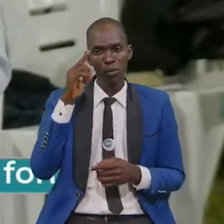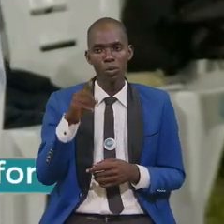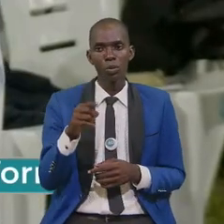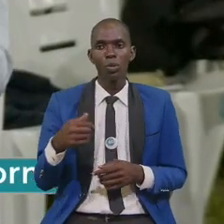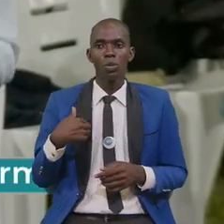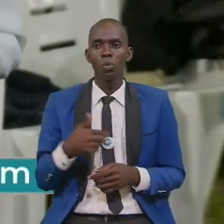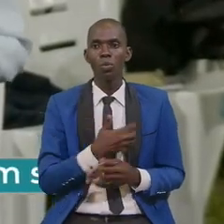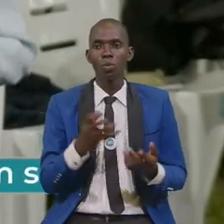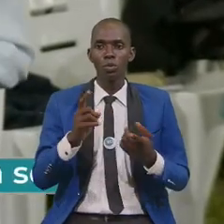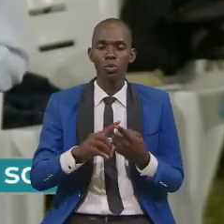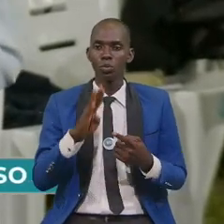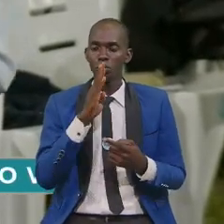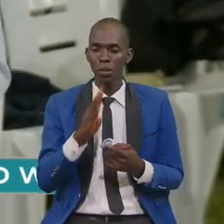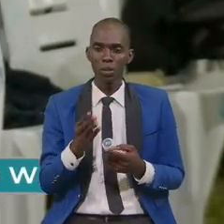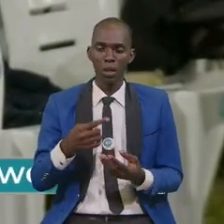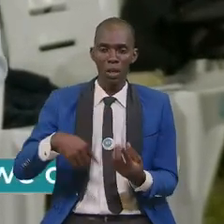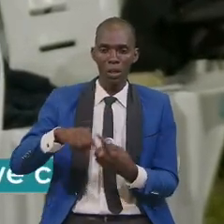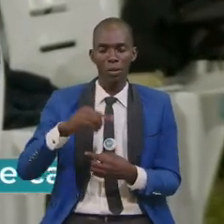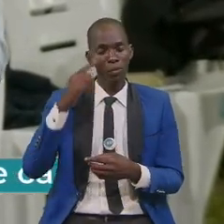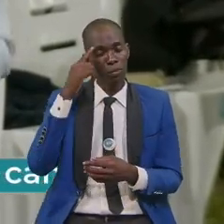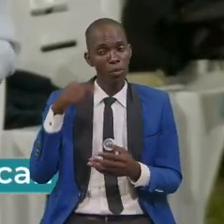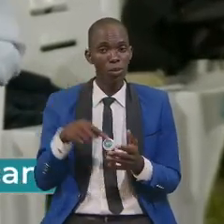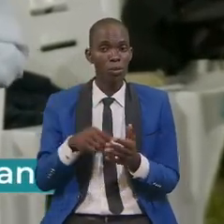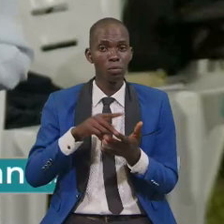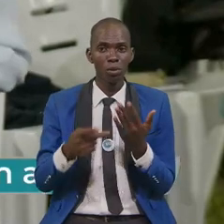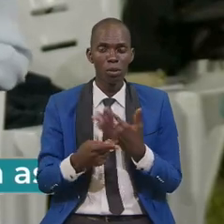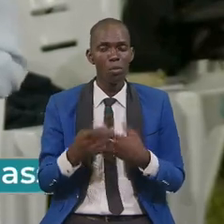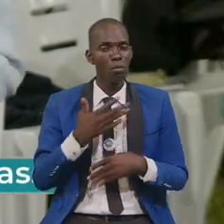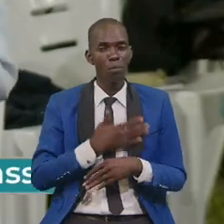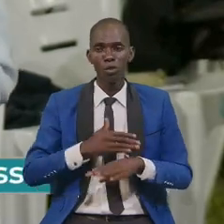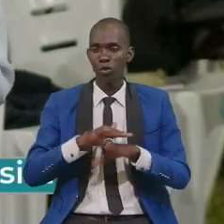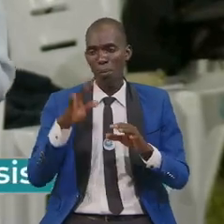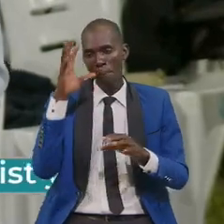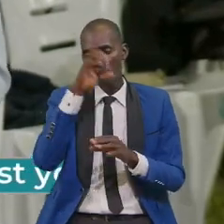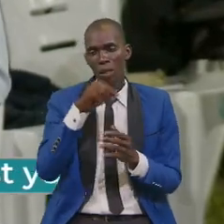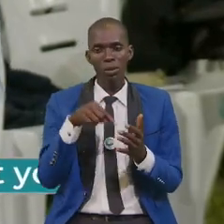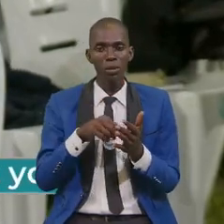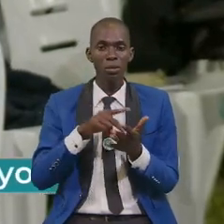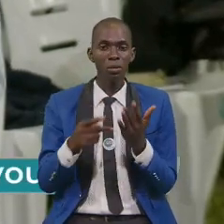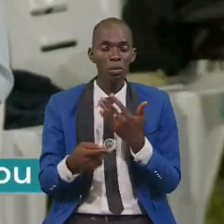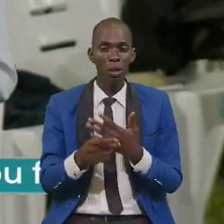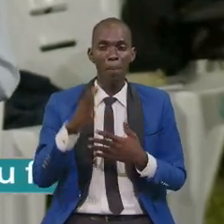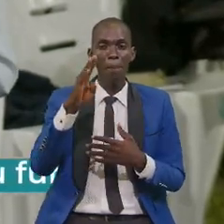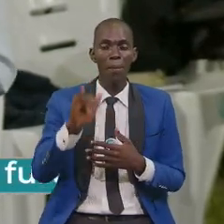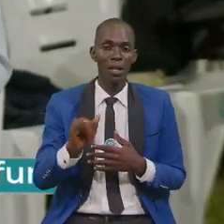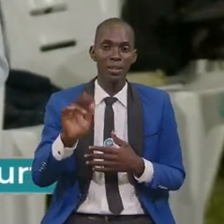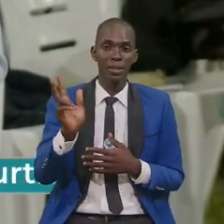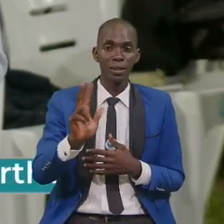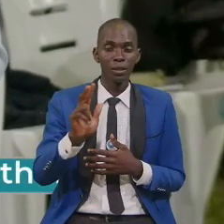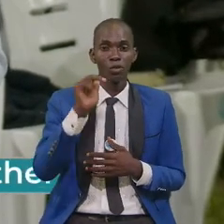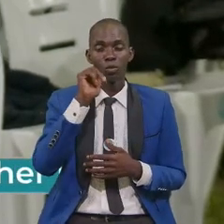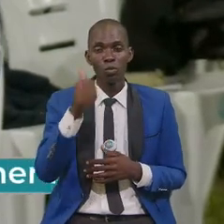program. Please don't miss it for any reason. 3 o'clock tomorrow